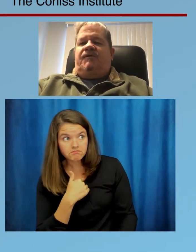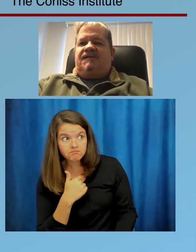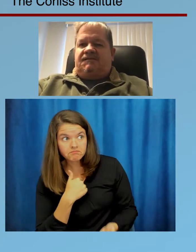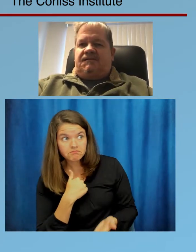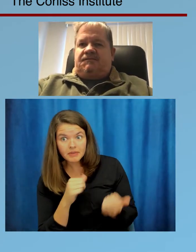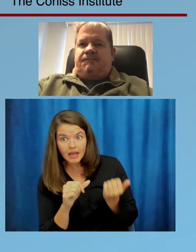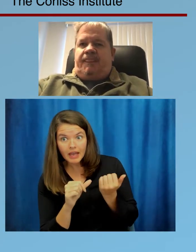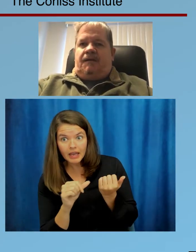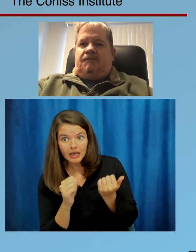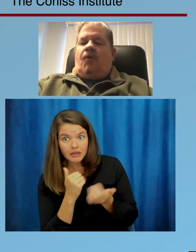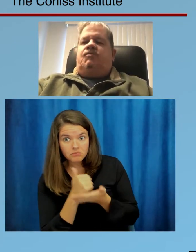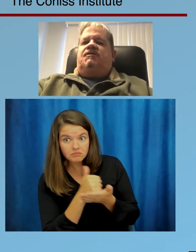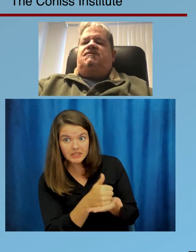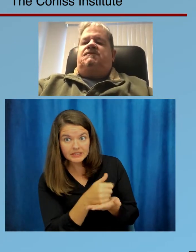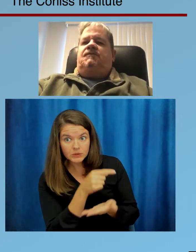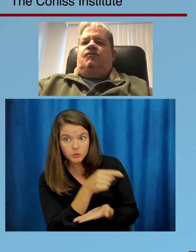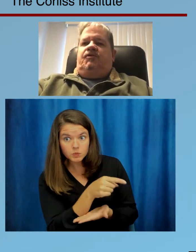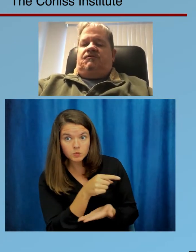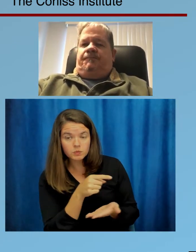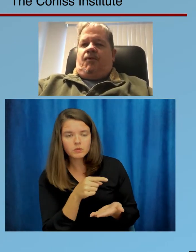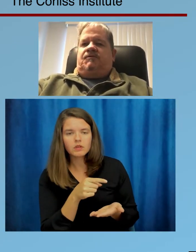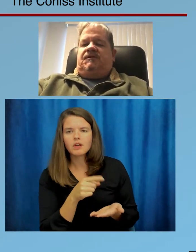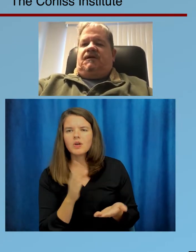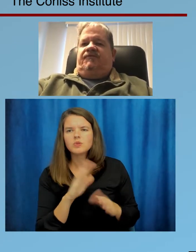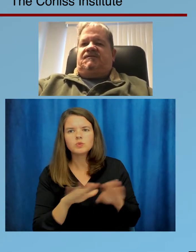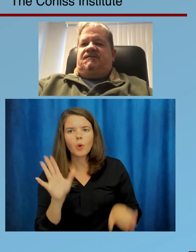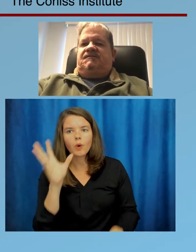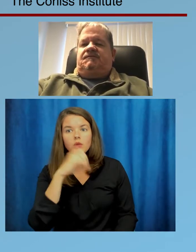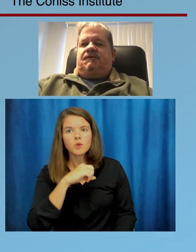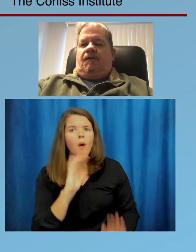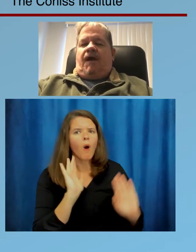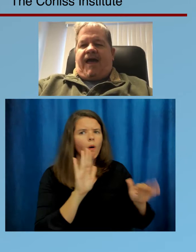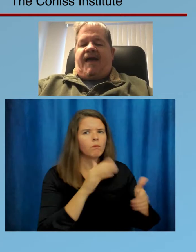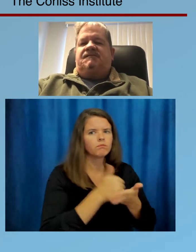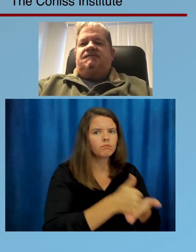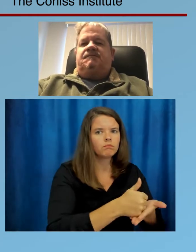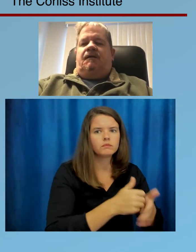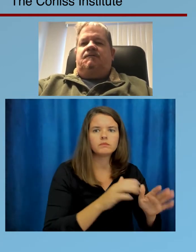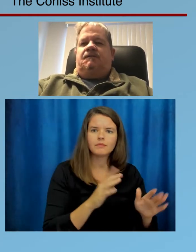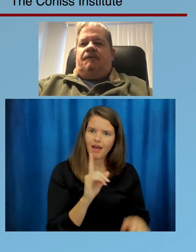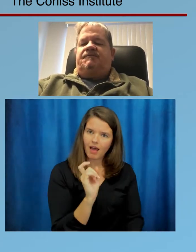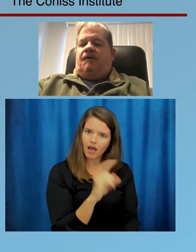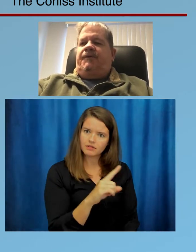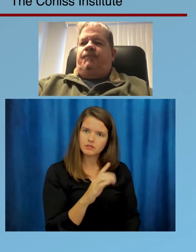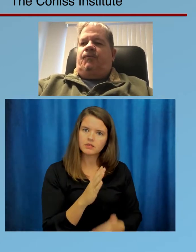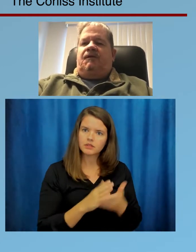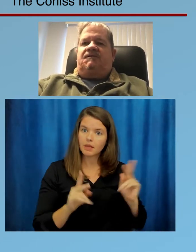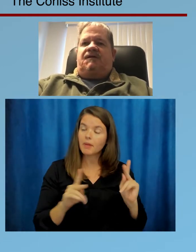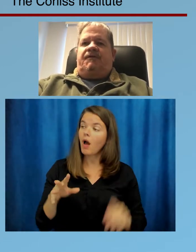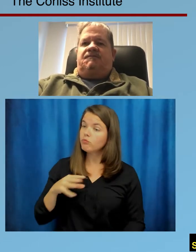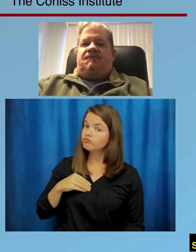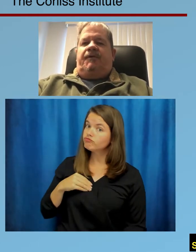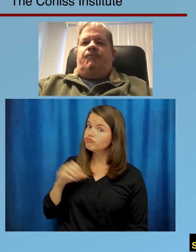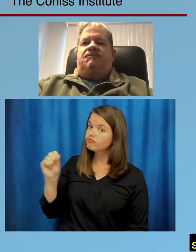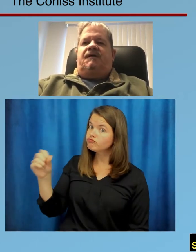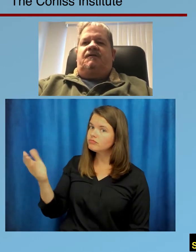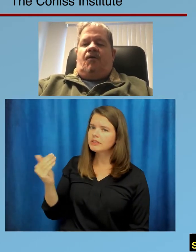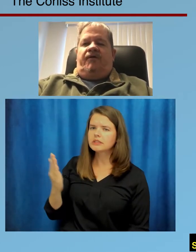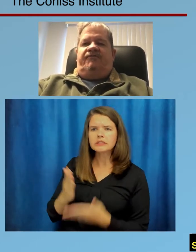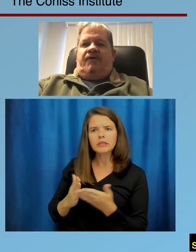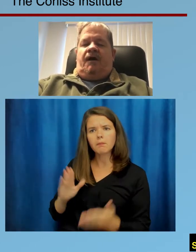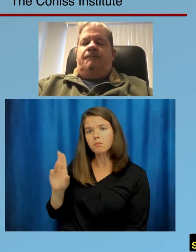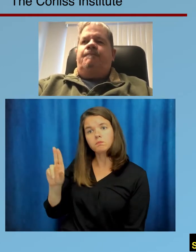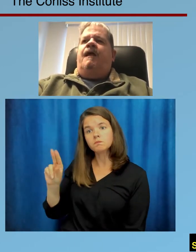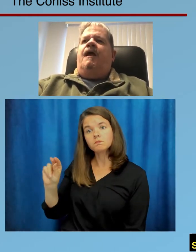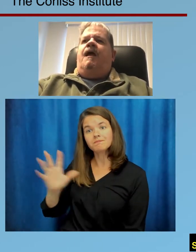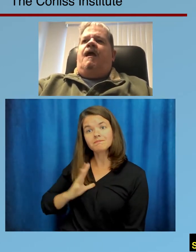give you assistance? Don't just assume you're supposed to give assistance. Ask. Some people will accept it. Some people say no,